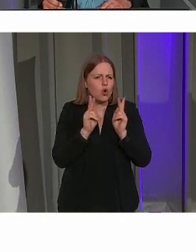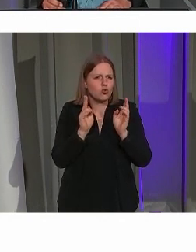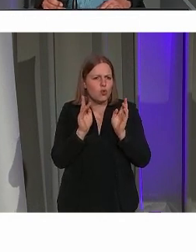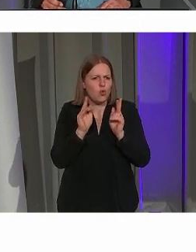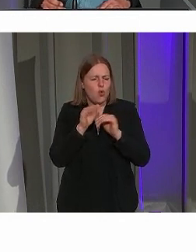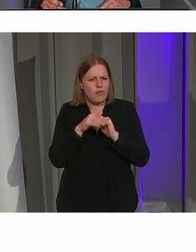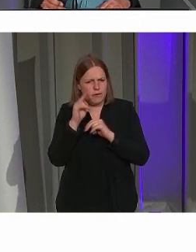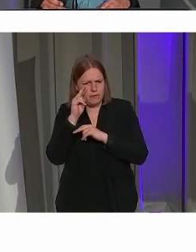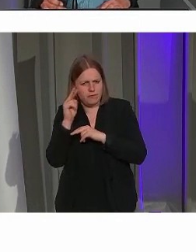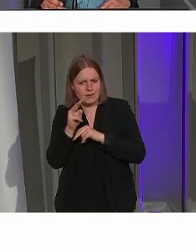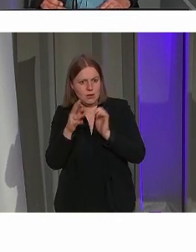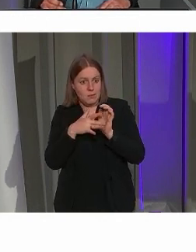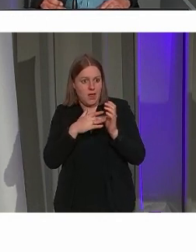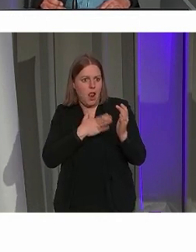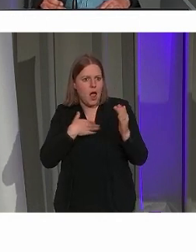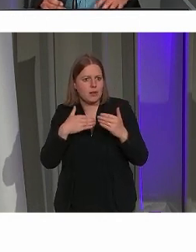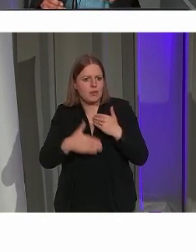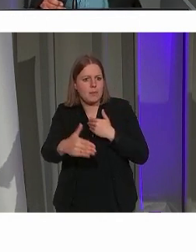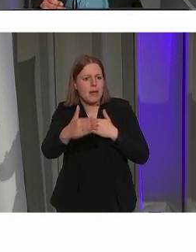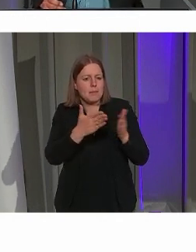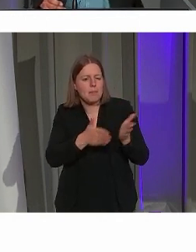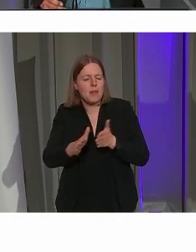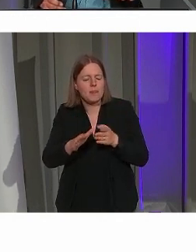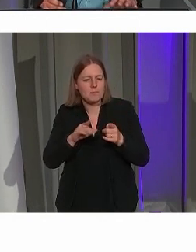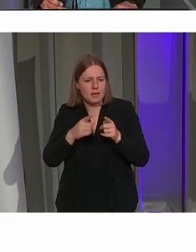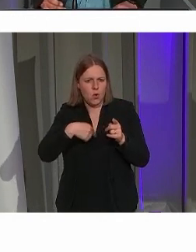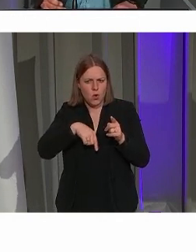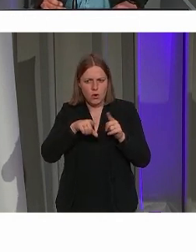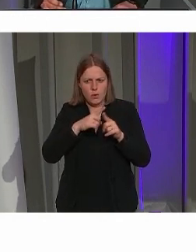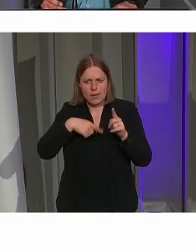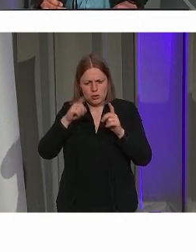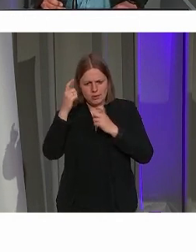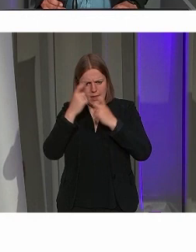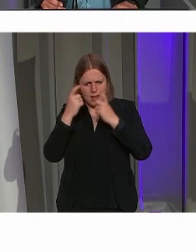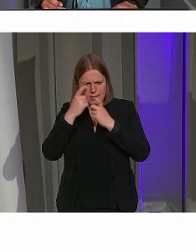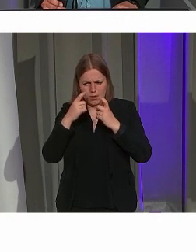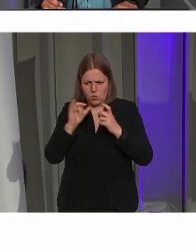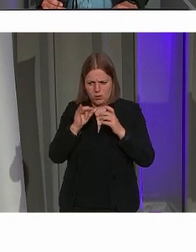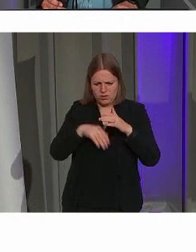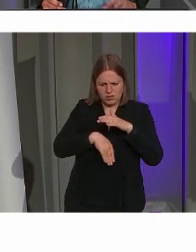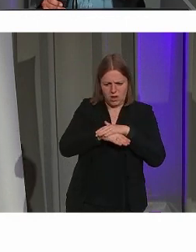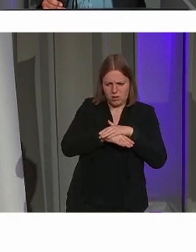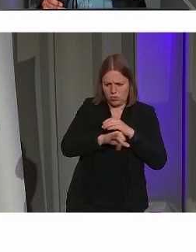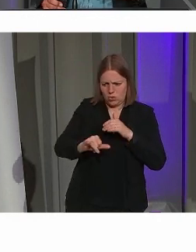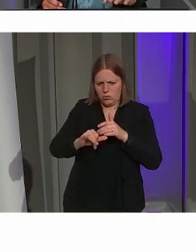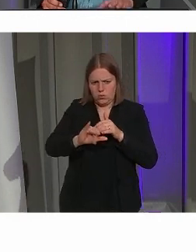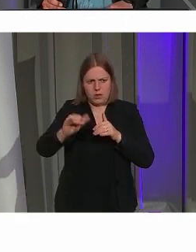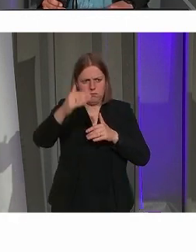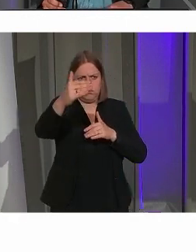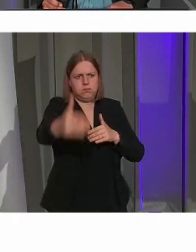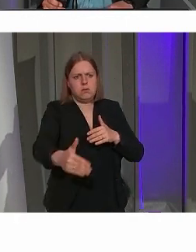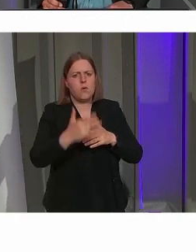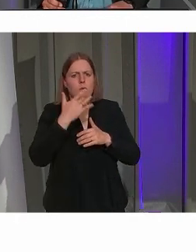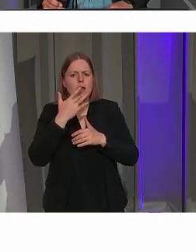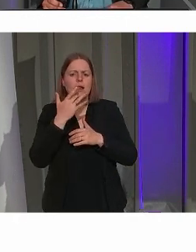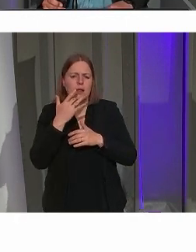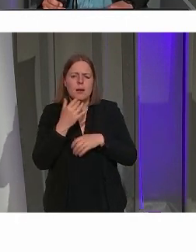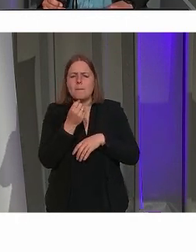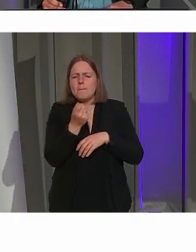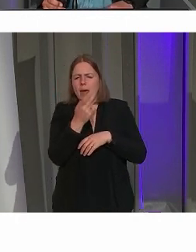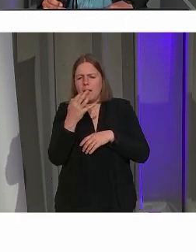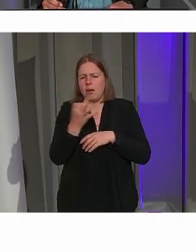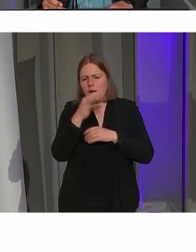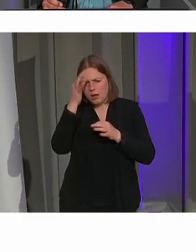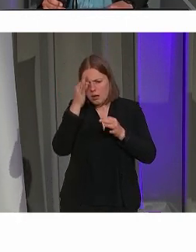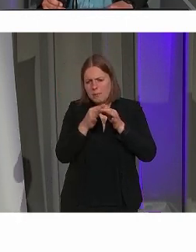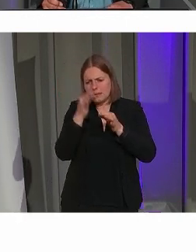goals. Let's look at the vision, because it's a long-term plan, of course. So we think about the future. We think about where we want to